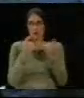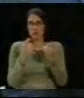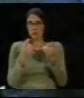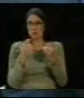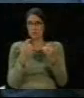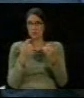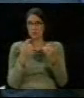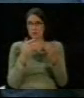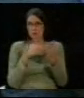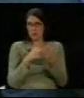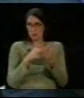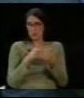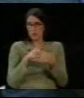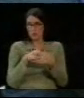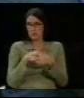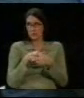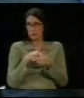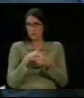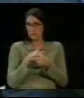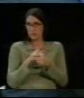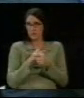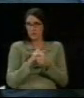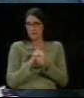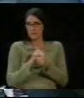Oh, I'm going to hear about this one.